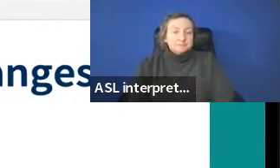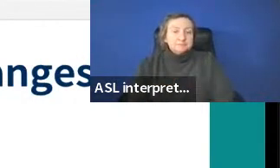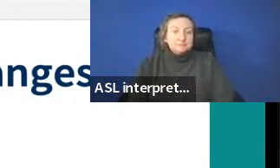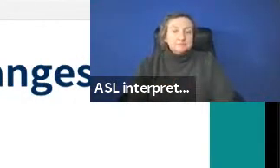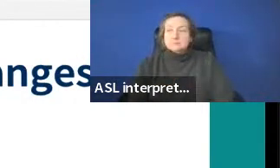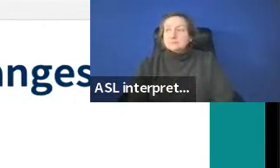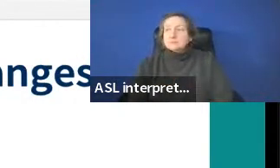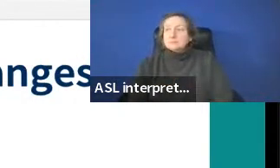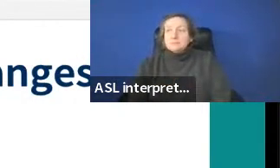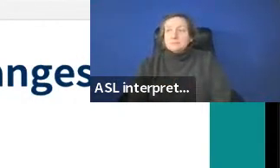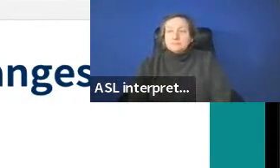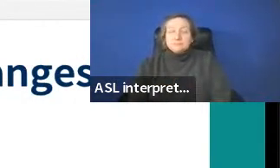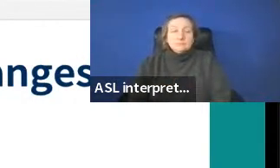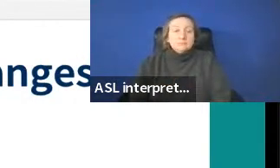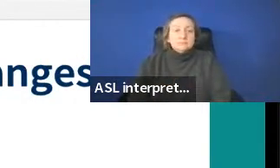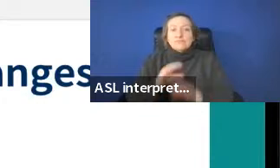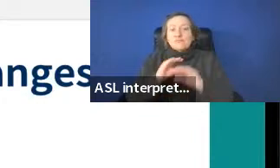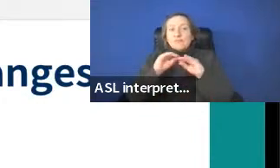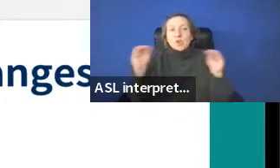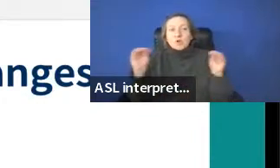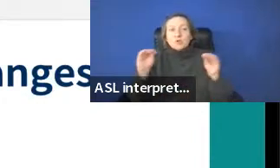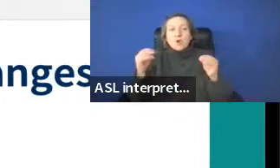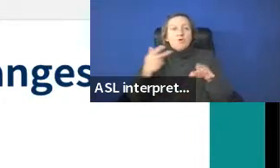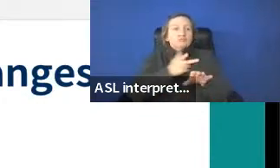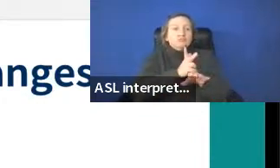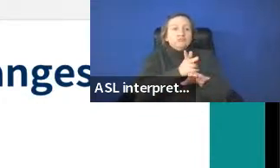This is the no interchange option,